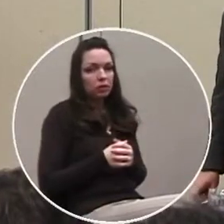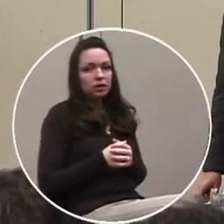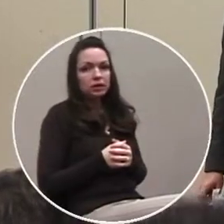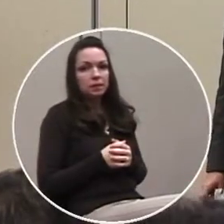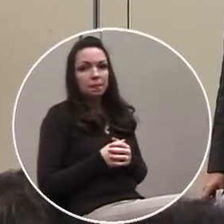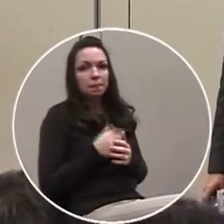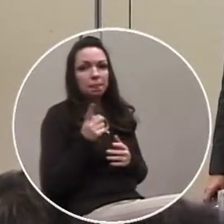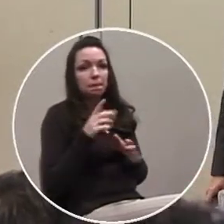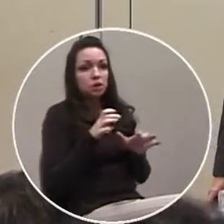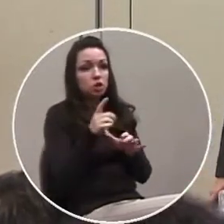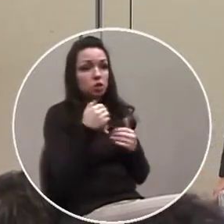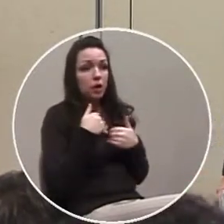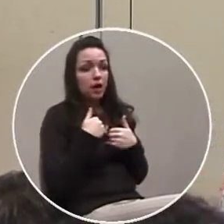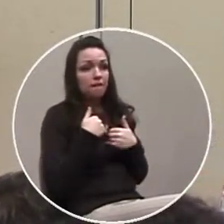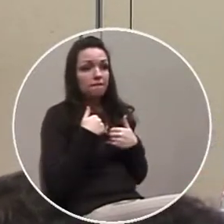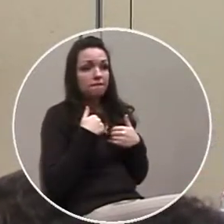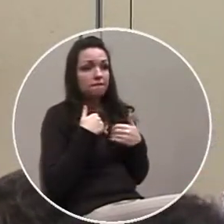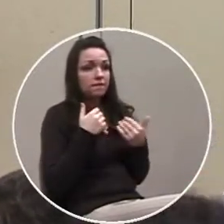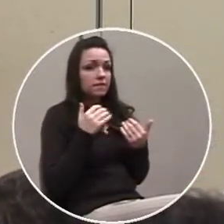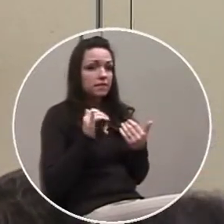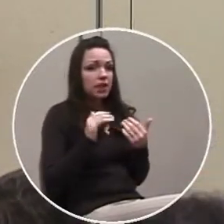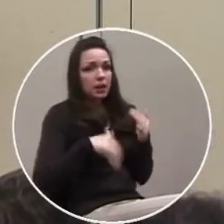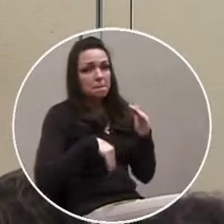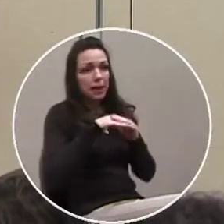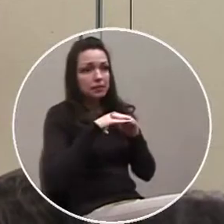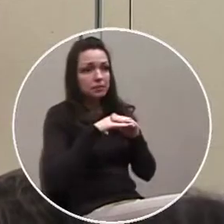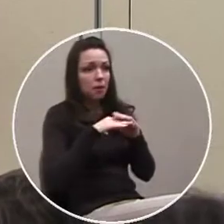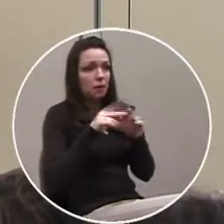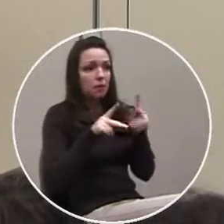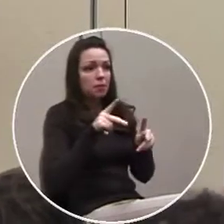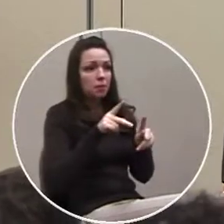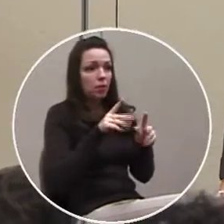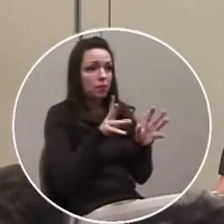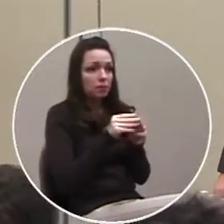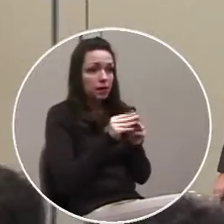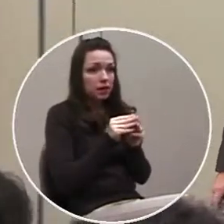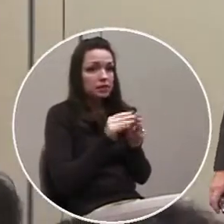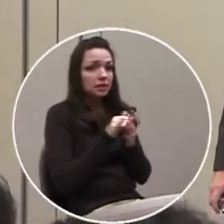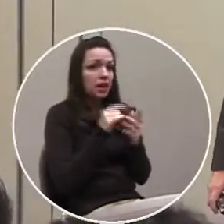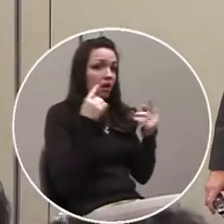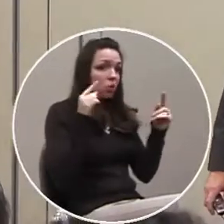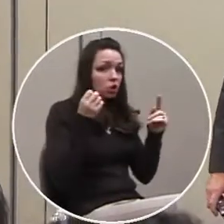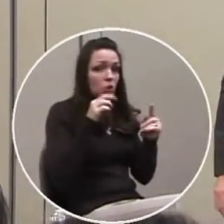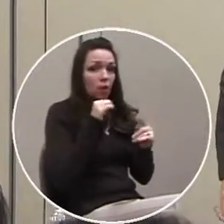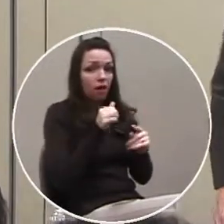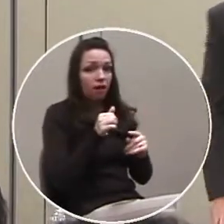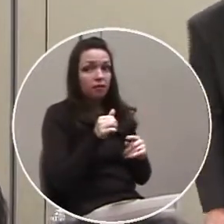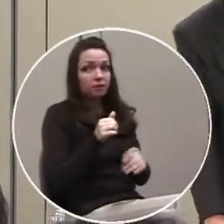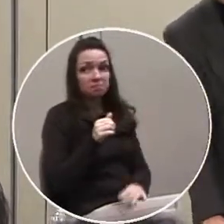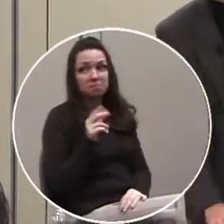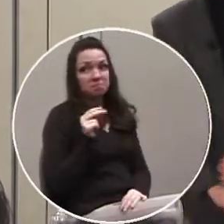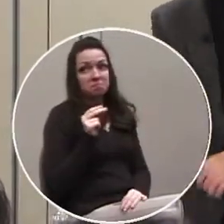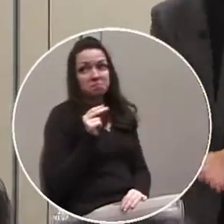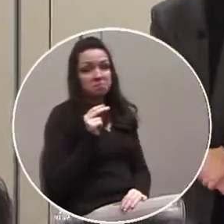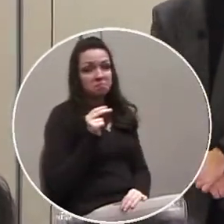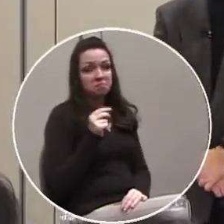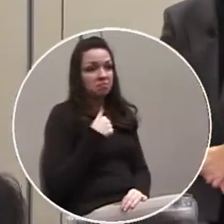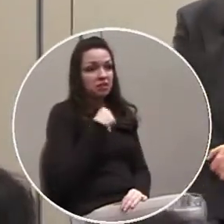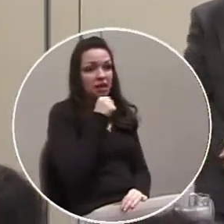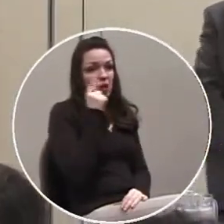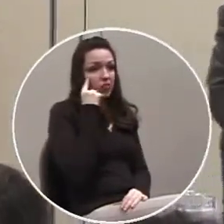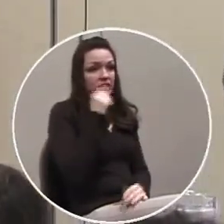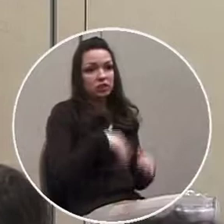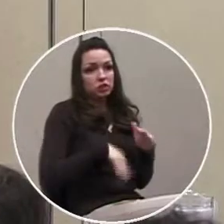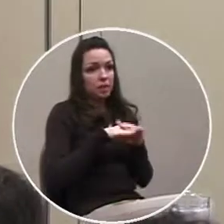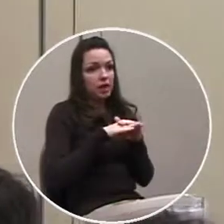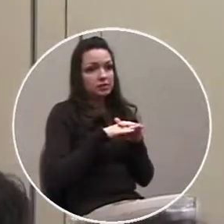Do you have a maximum of people at those meetings, in your opinion, that works or doesn't work? No. I would never say there's a maximum. Part of